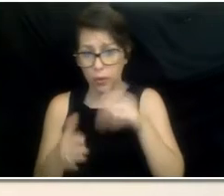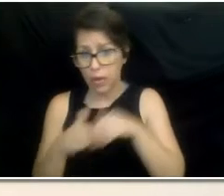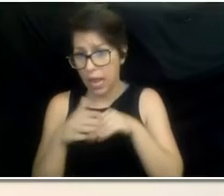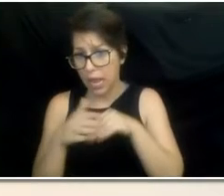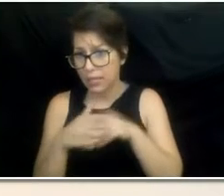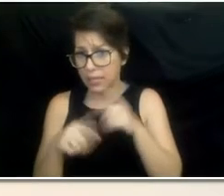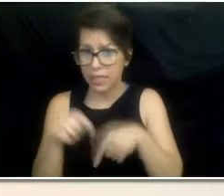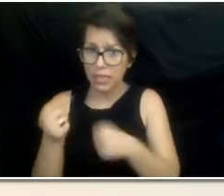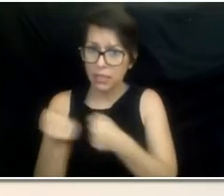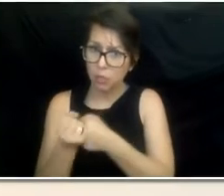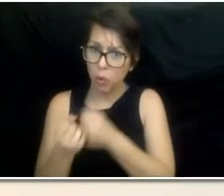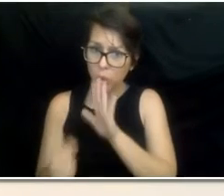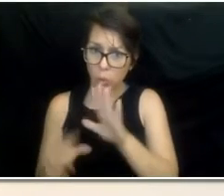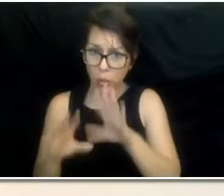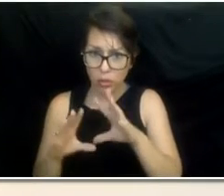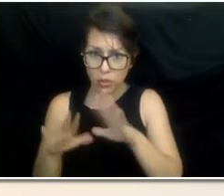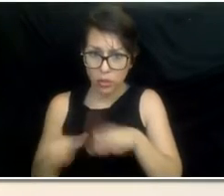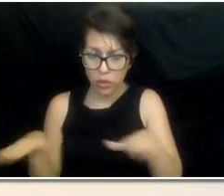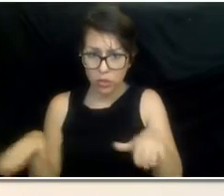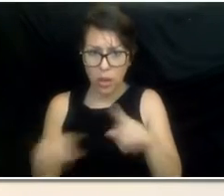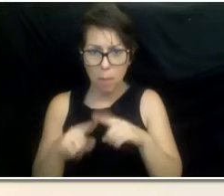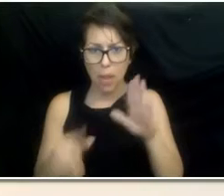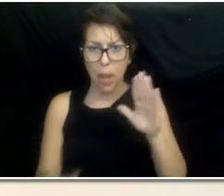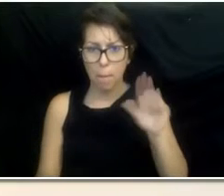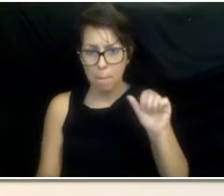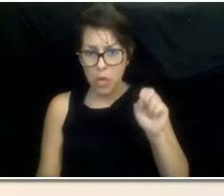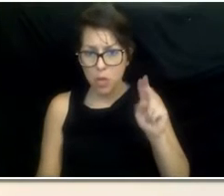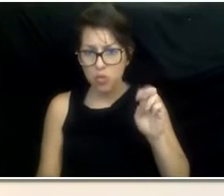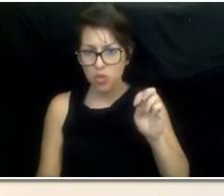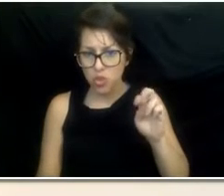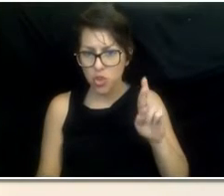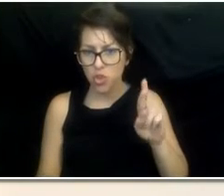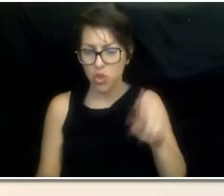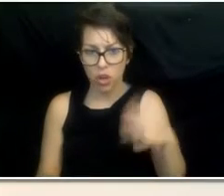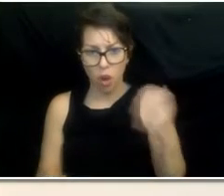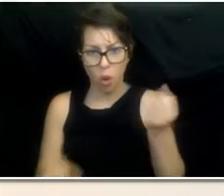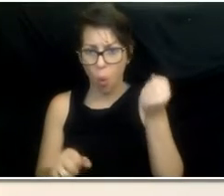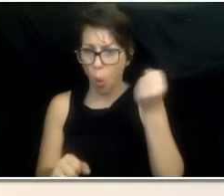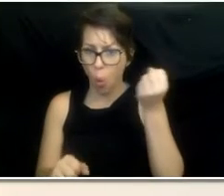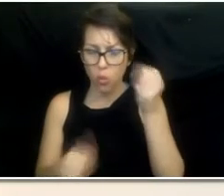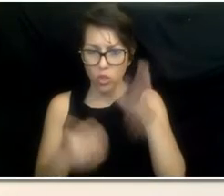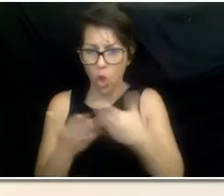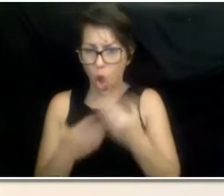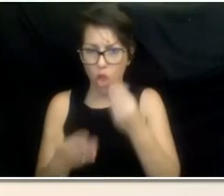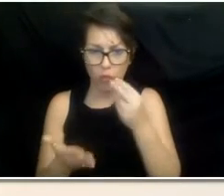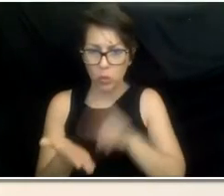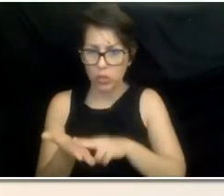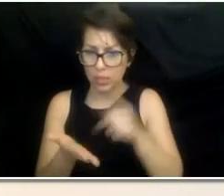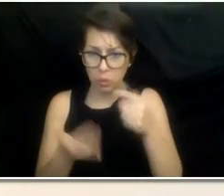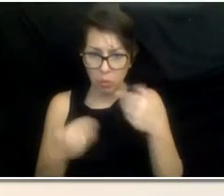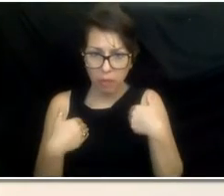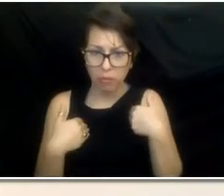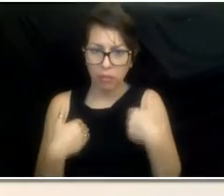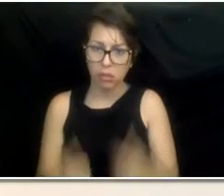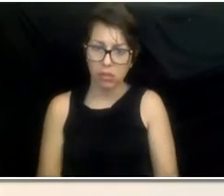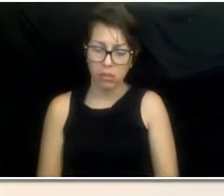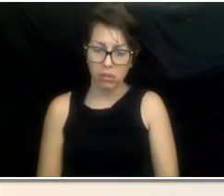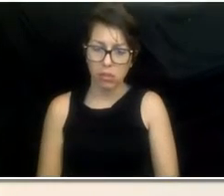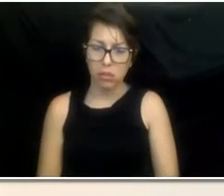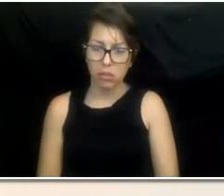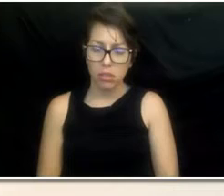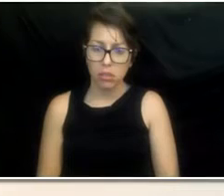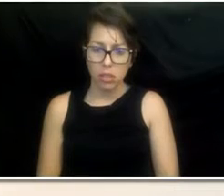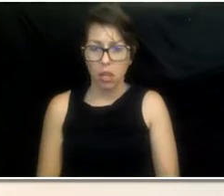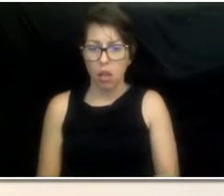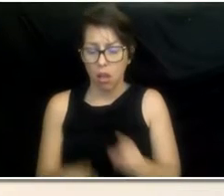partner for some time and you are in the process of a divorce and unfortunately due to courts being closed you are simply